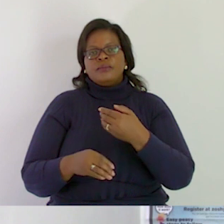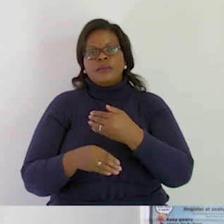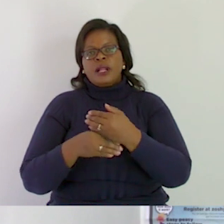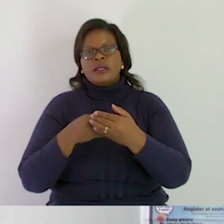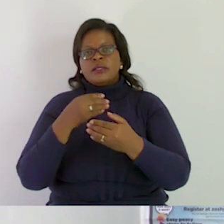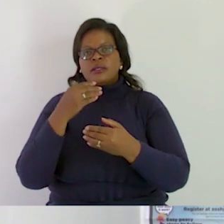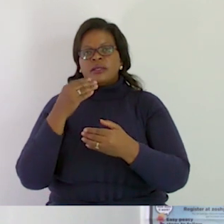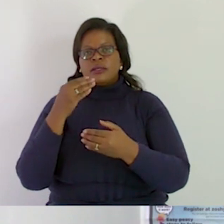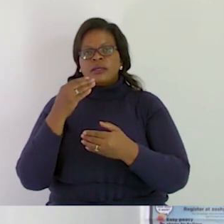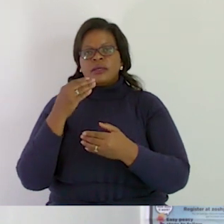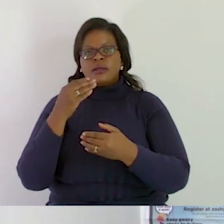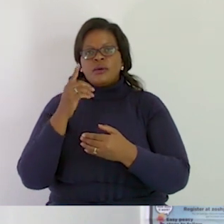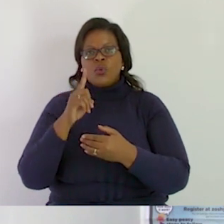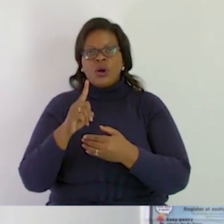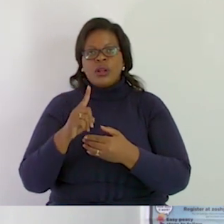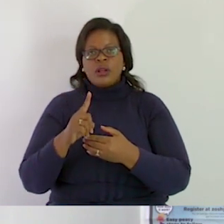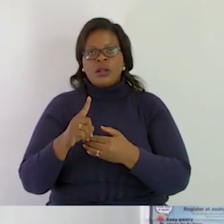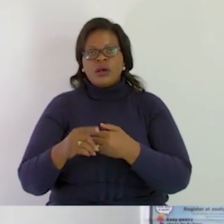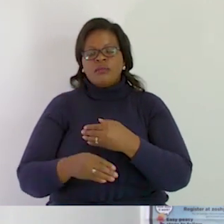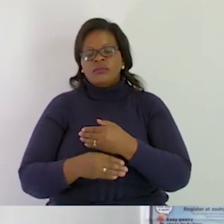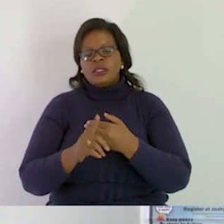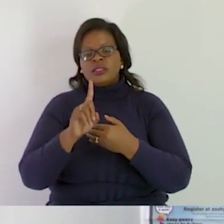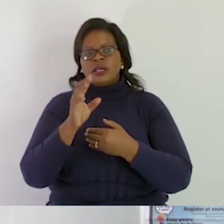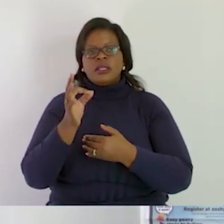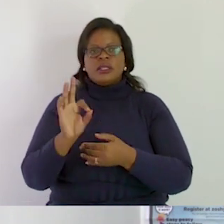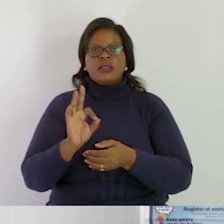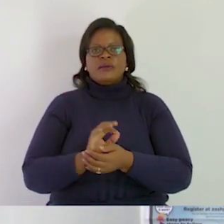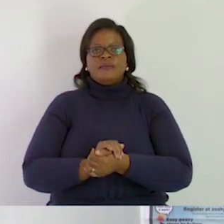plus 19.